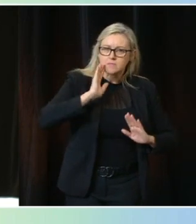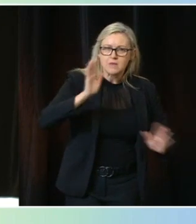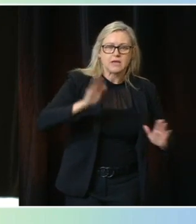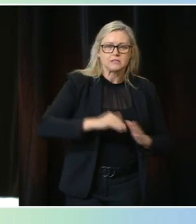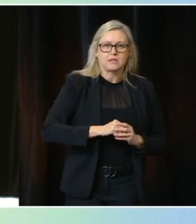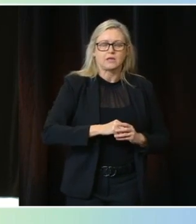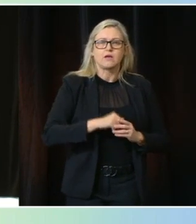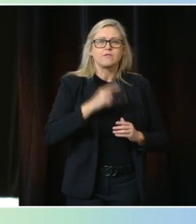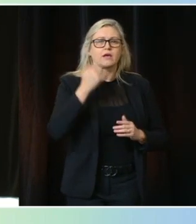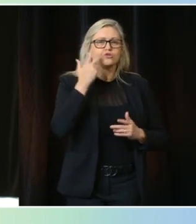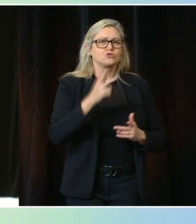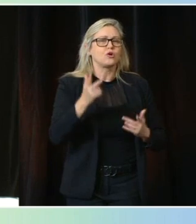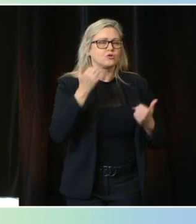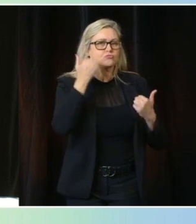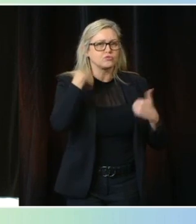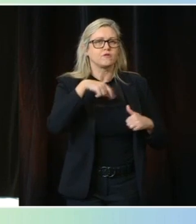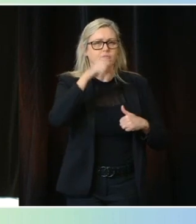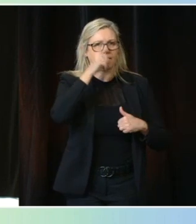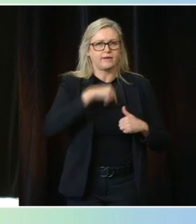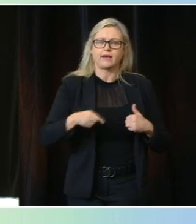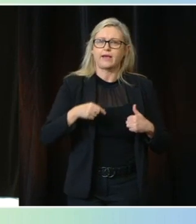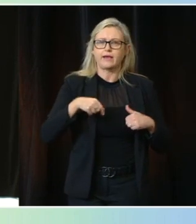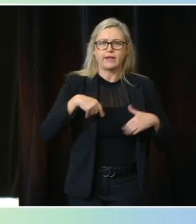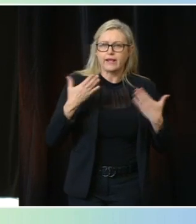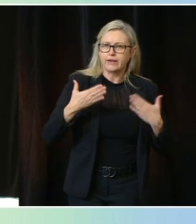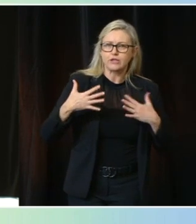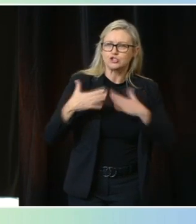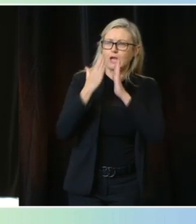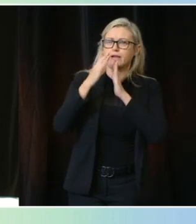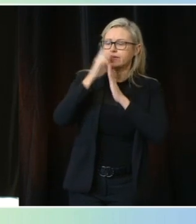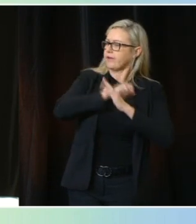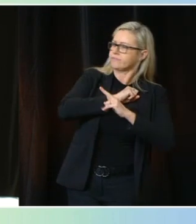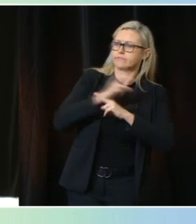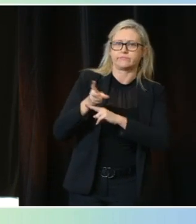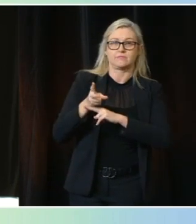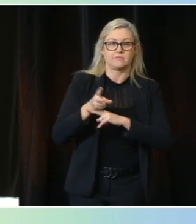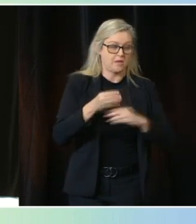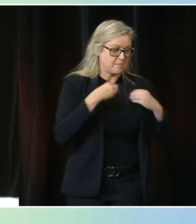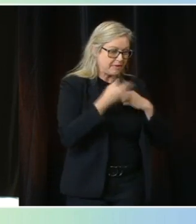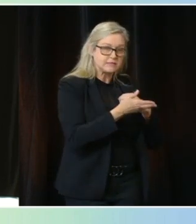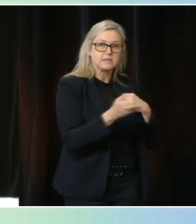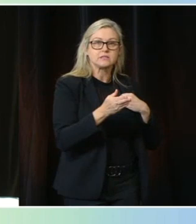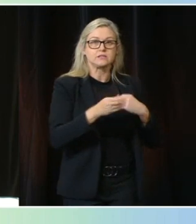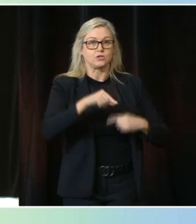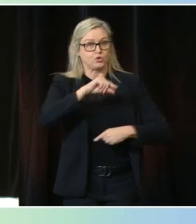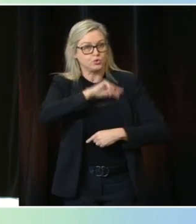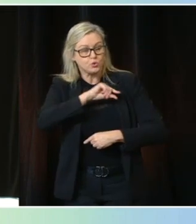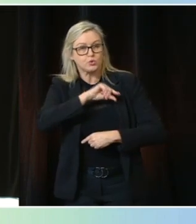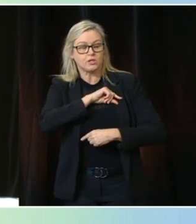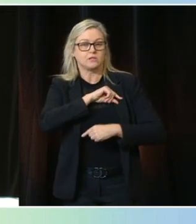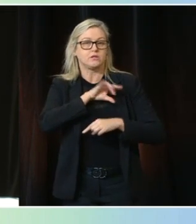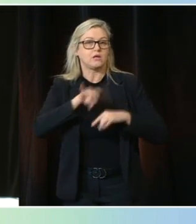time and time again they can rise to any challenge businesses did it unions did it